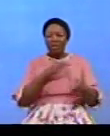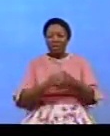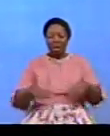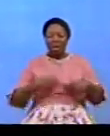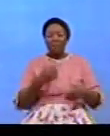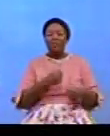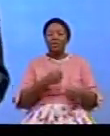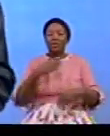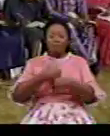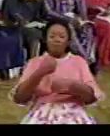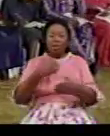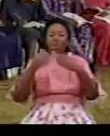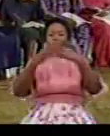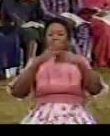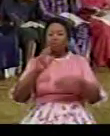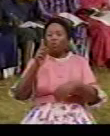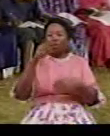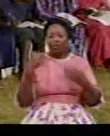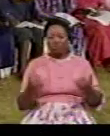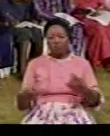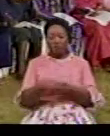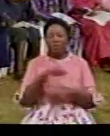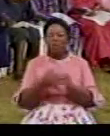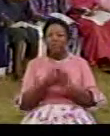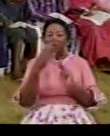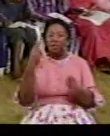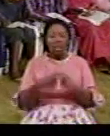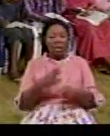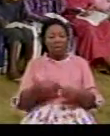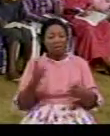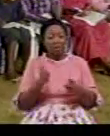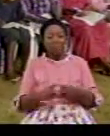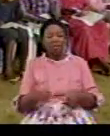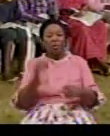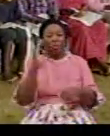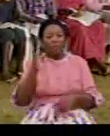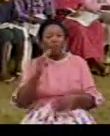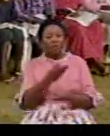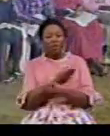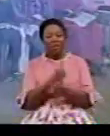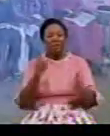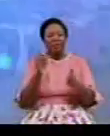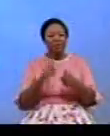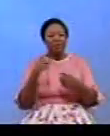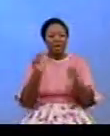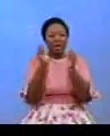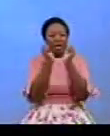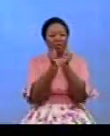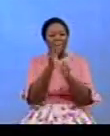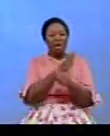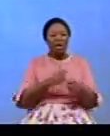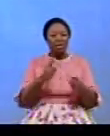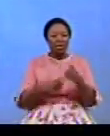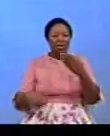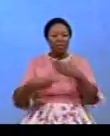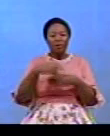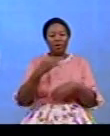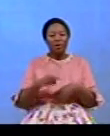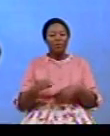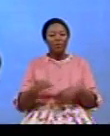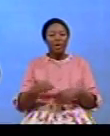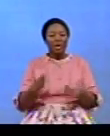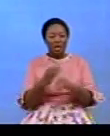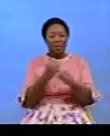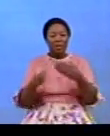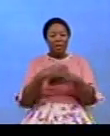still sow in untruthfulness. You still sow in hypocrisy. Now, when we come to the